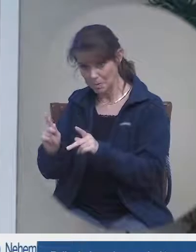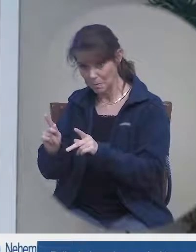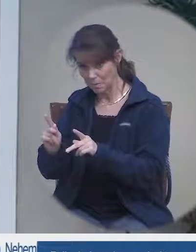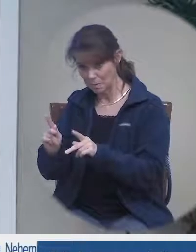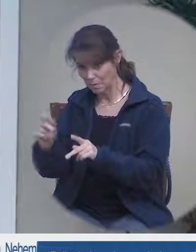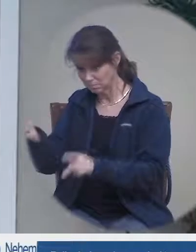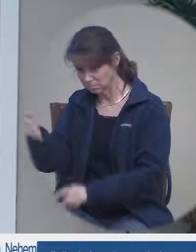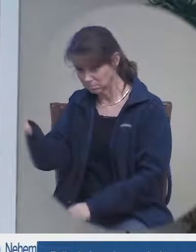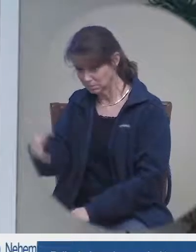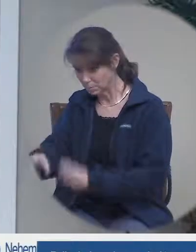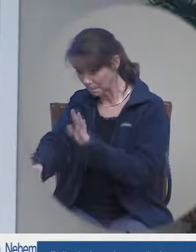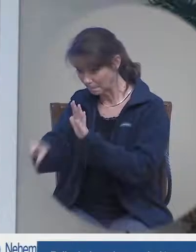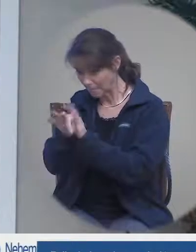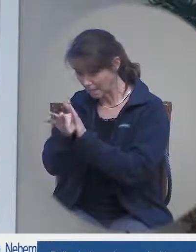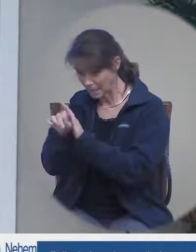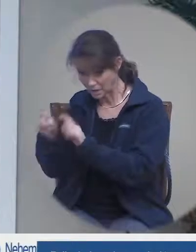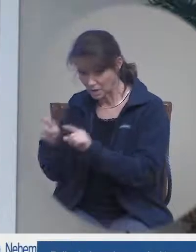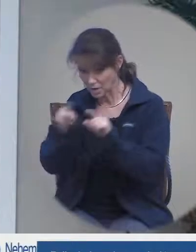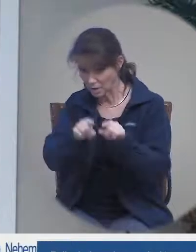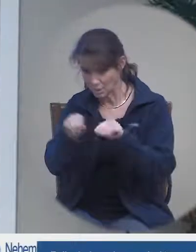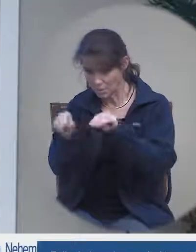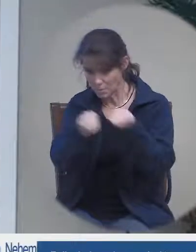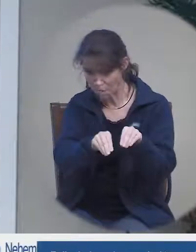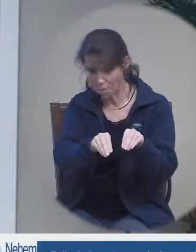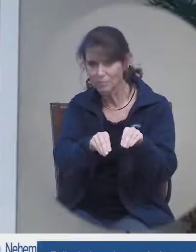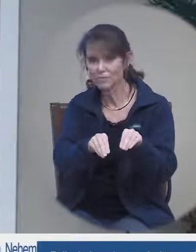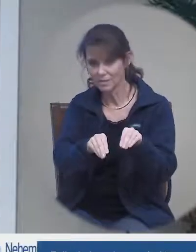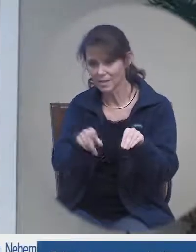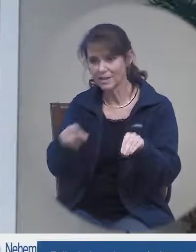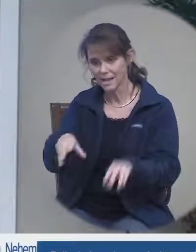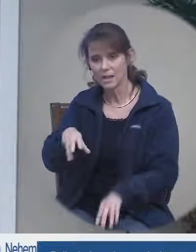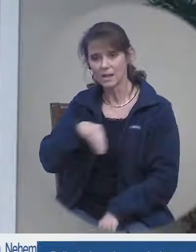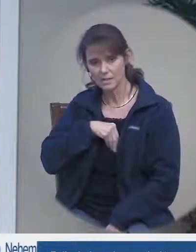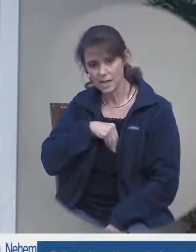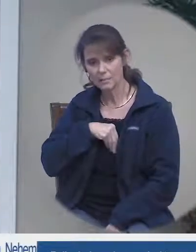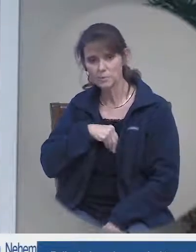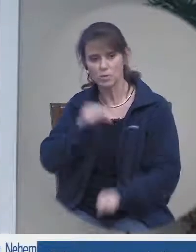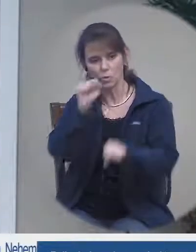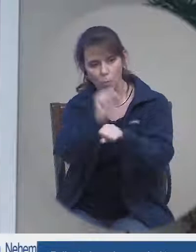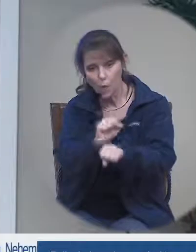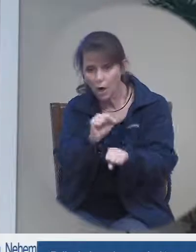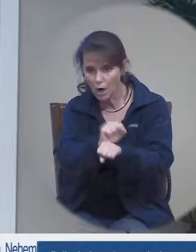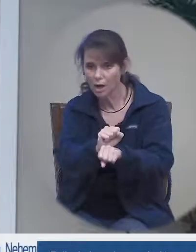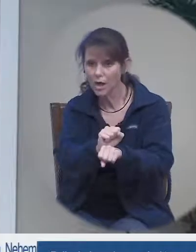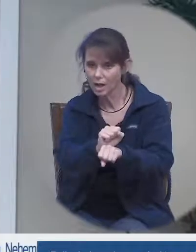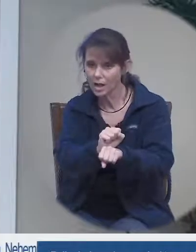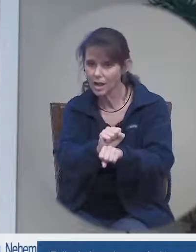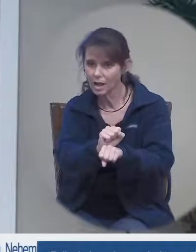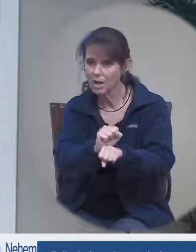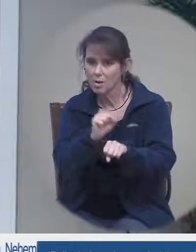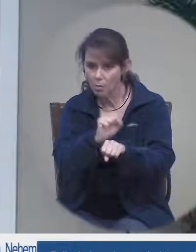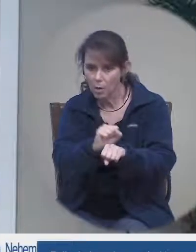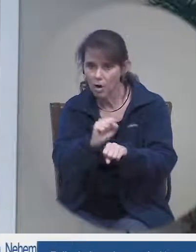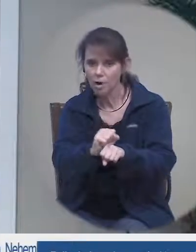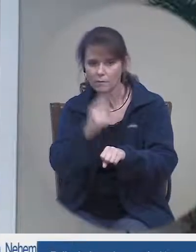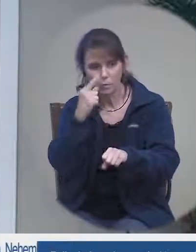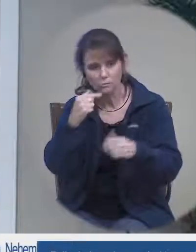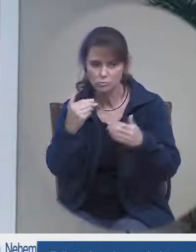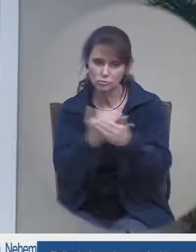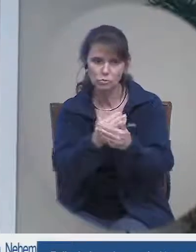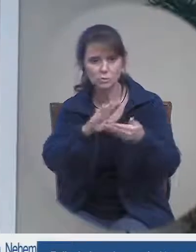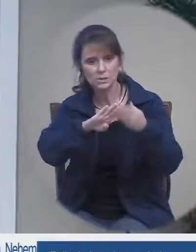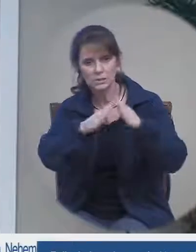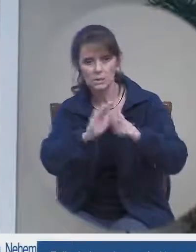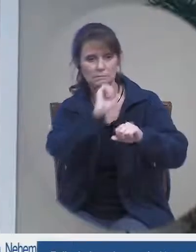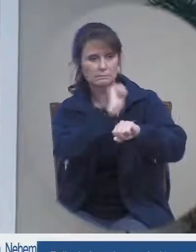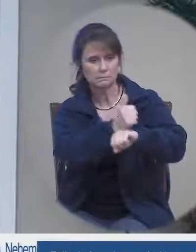again. And finally, they became the focal point of the enemy. They were the target of the enemy. We